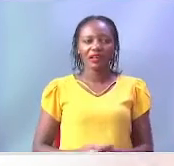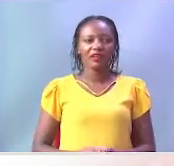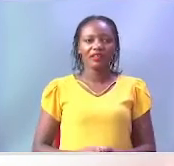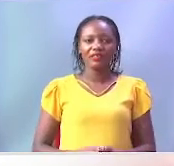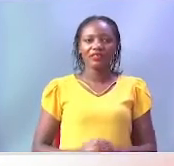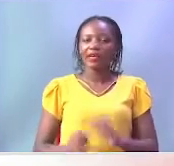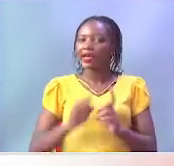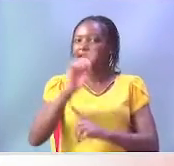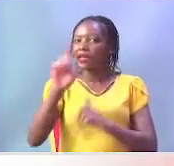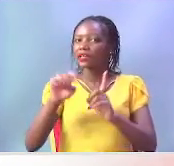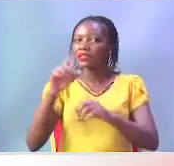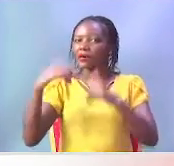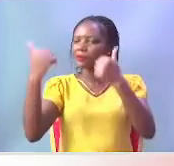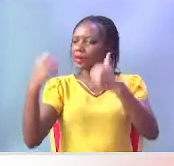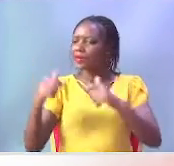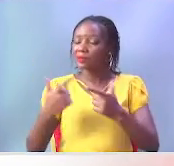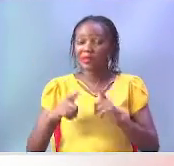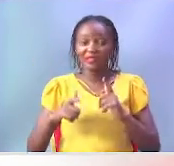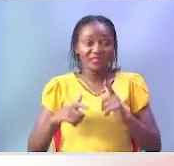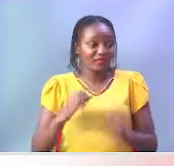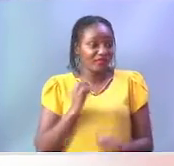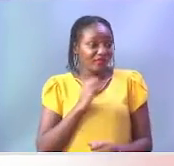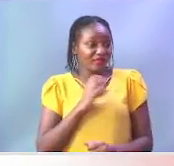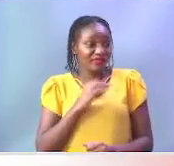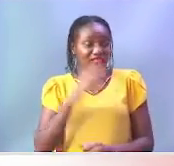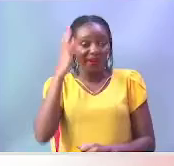hatujafanya hiyo mtihani, lakini tunahofia kwamba